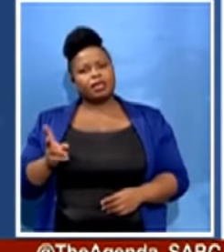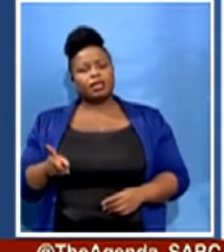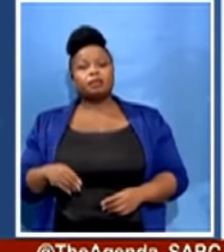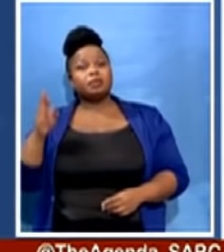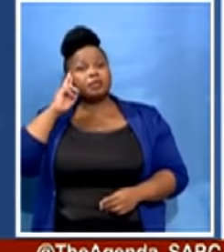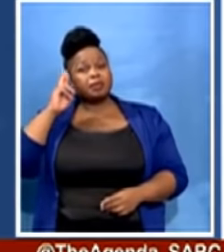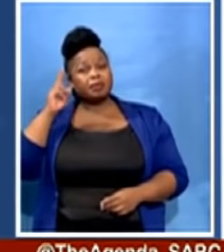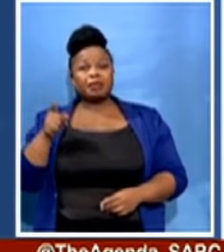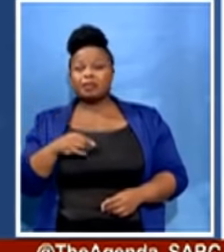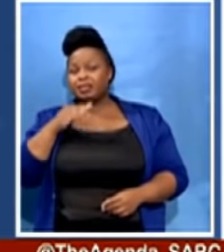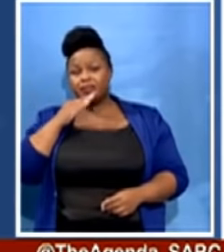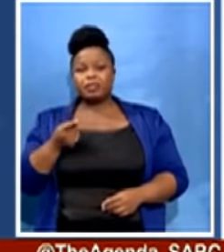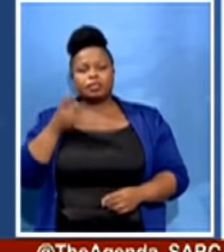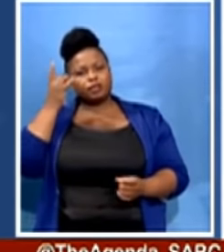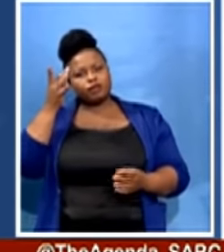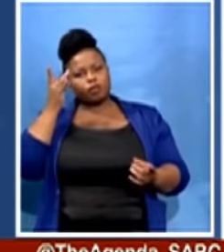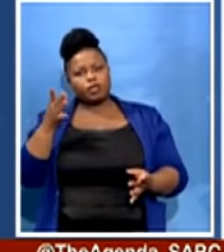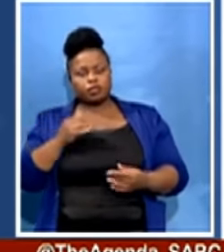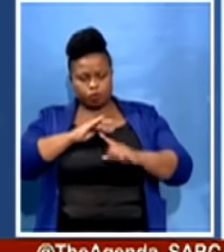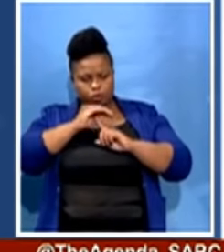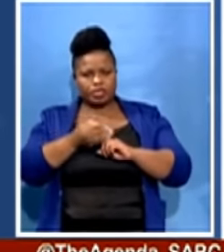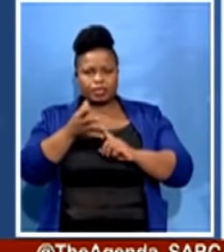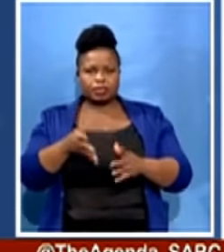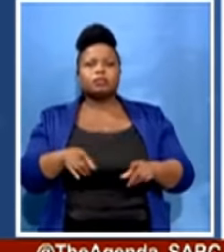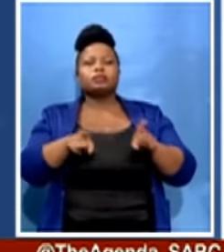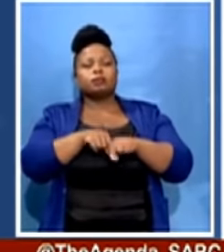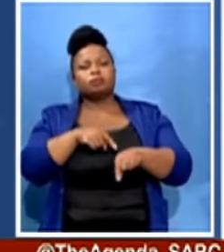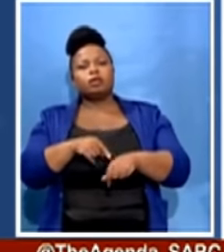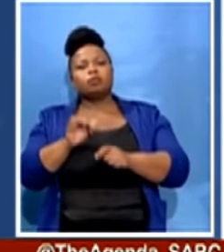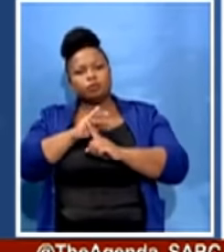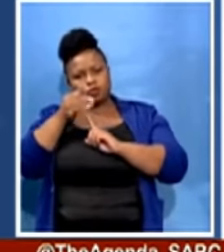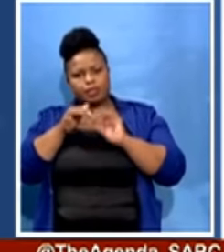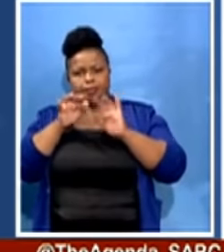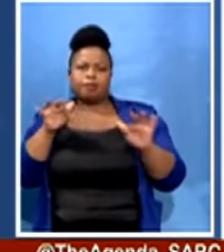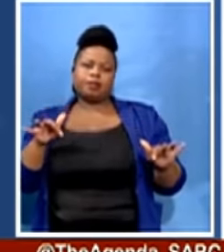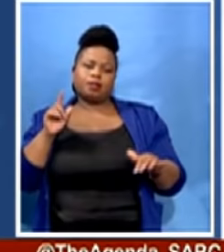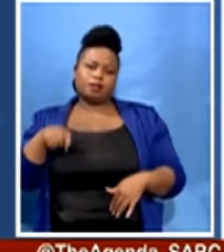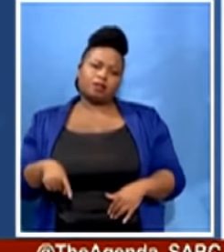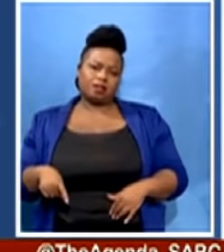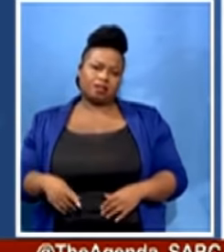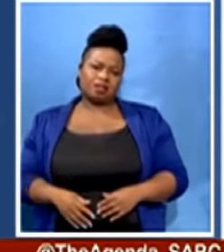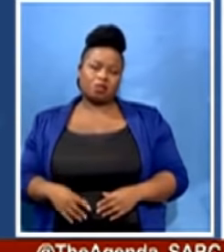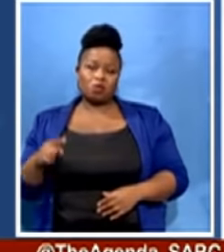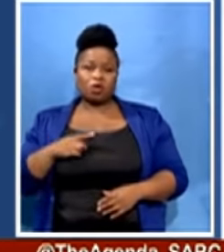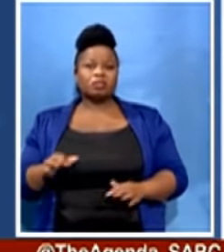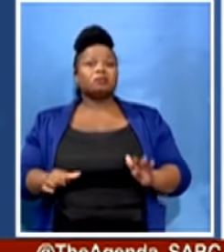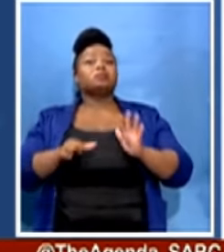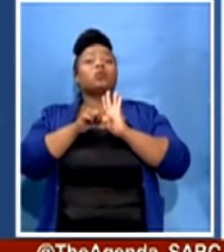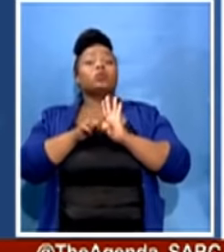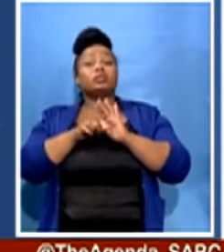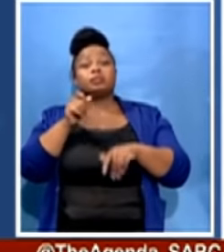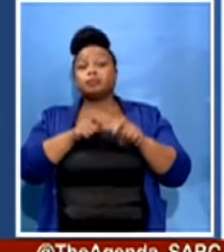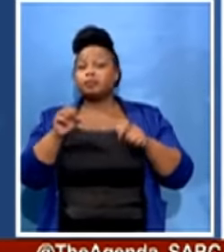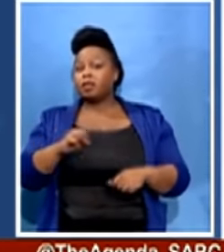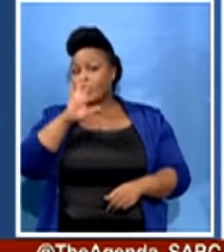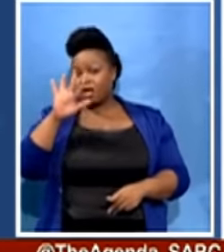we're protecting here, it's people also. Right. There are very important South Africans who work in